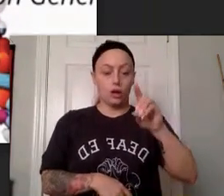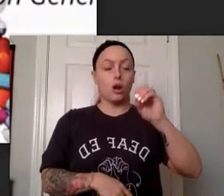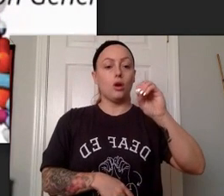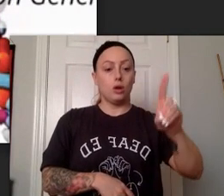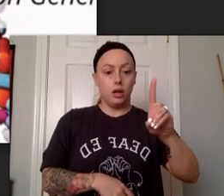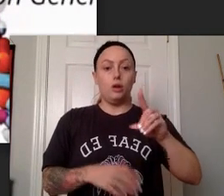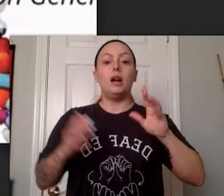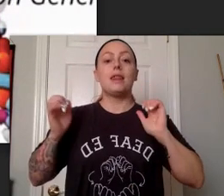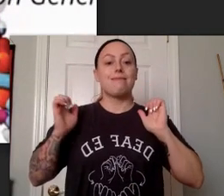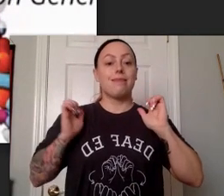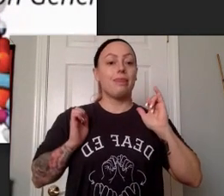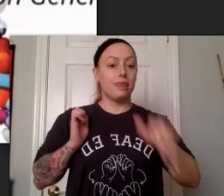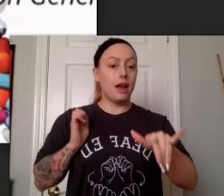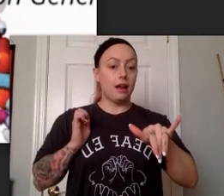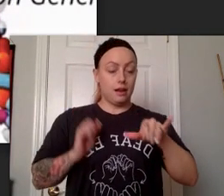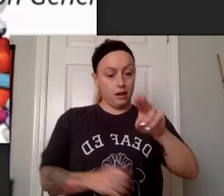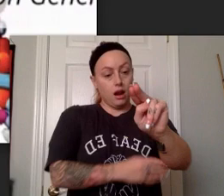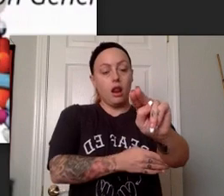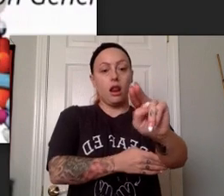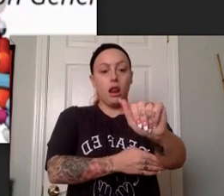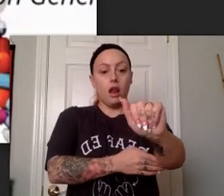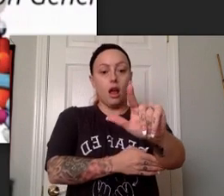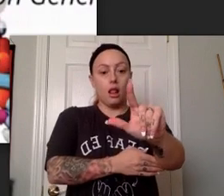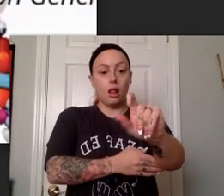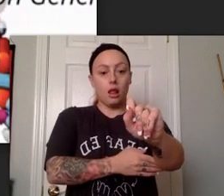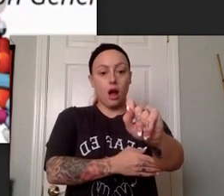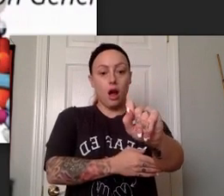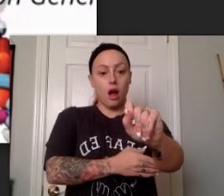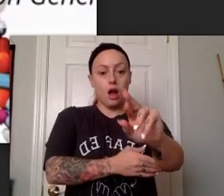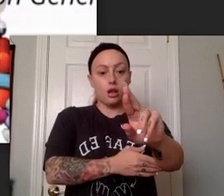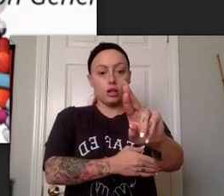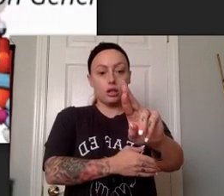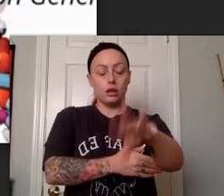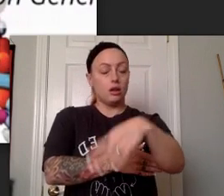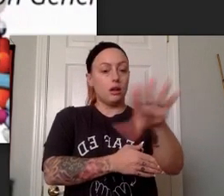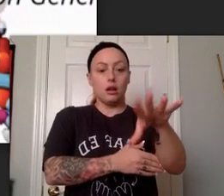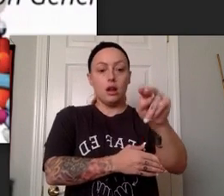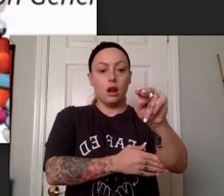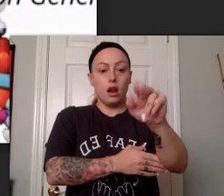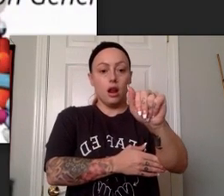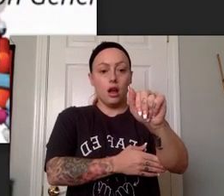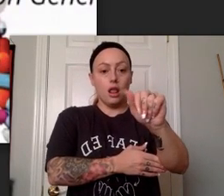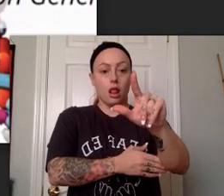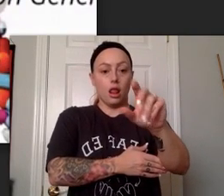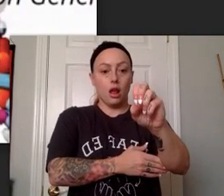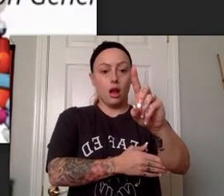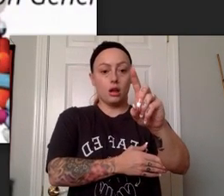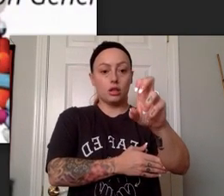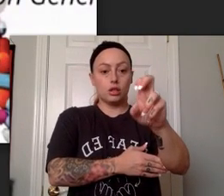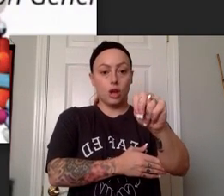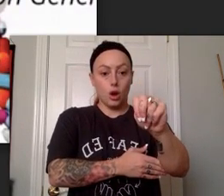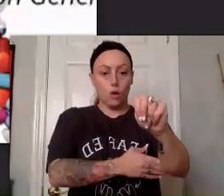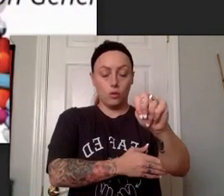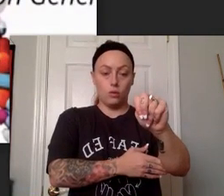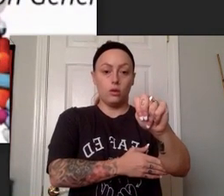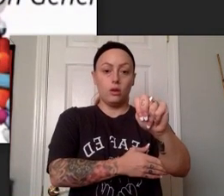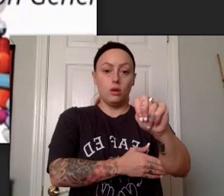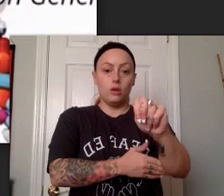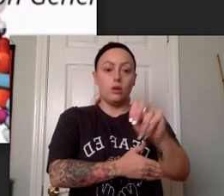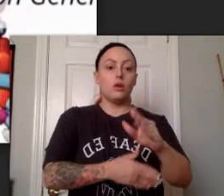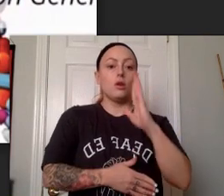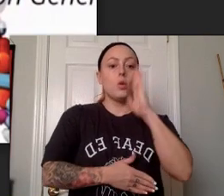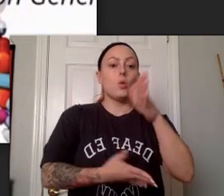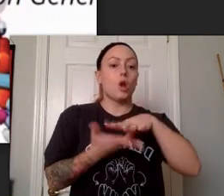can save a life. This was a PSA put out by the Surgeon General in 2016. I'm going to be talking a